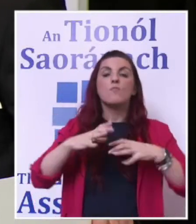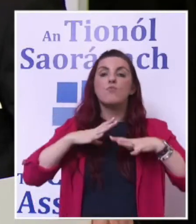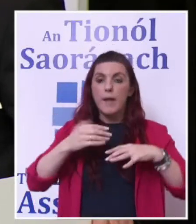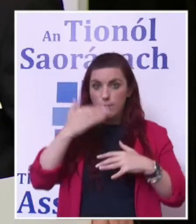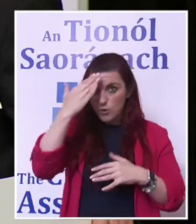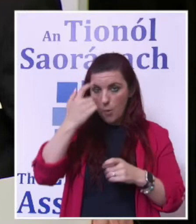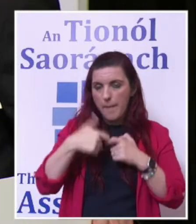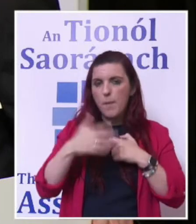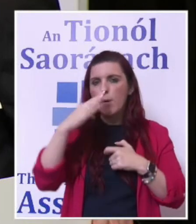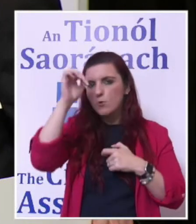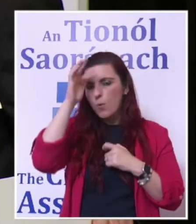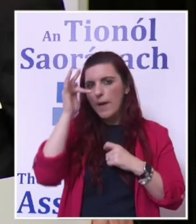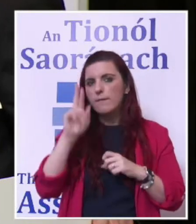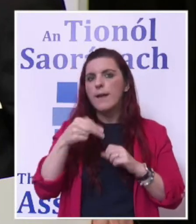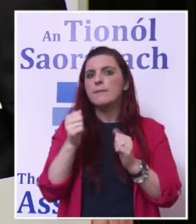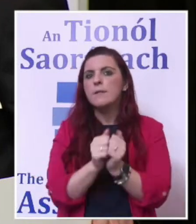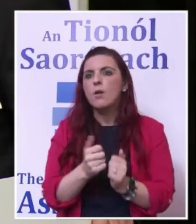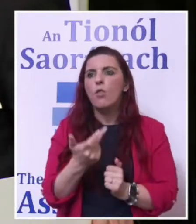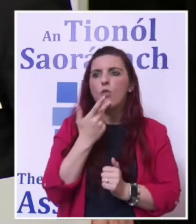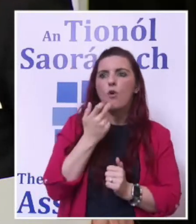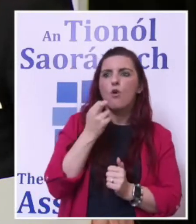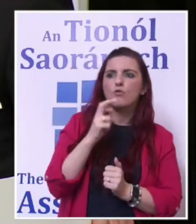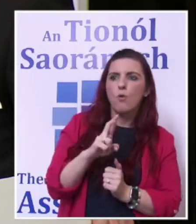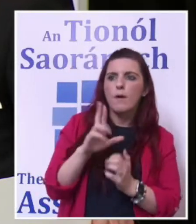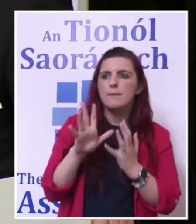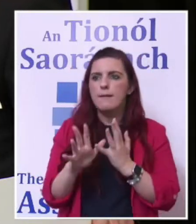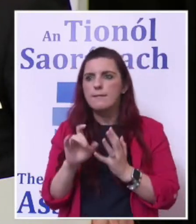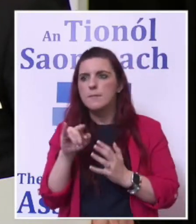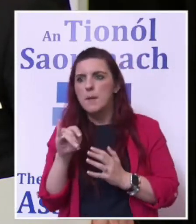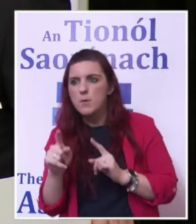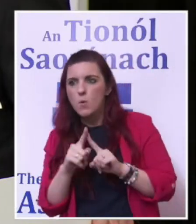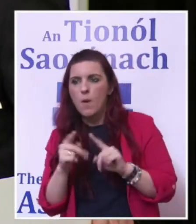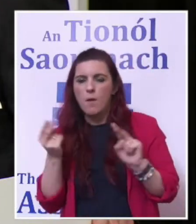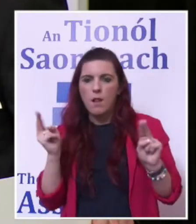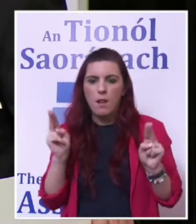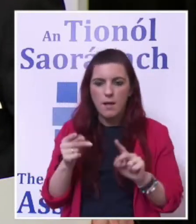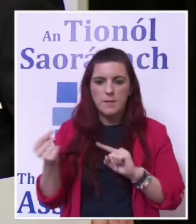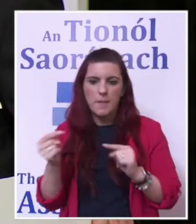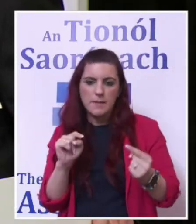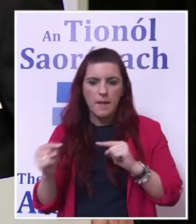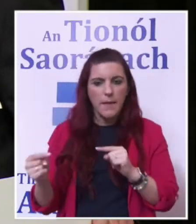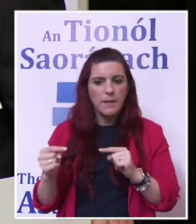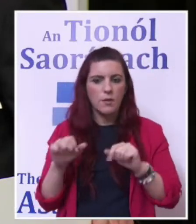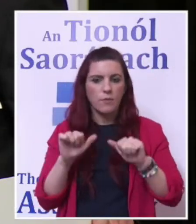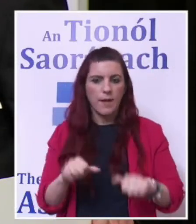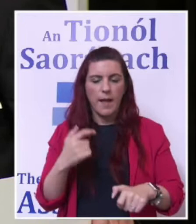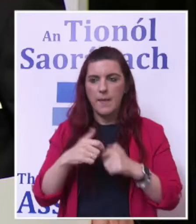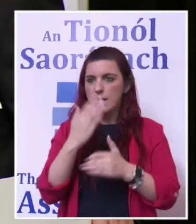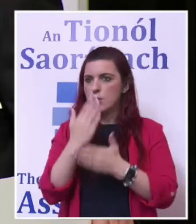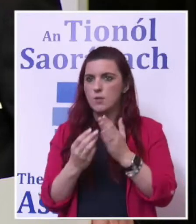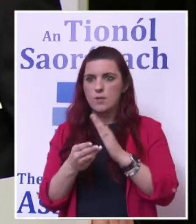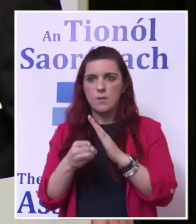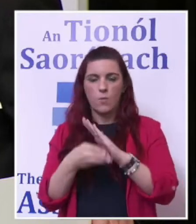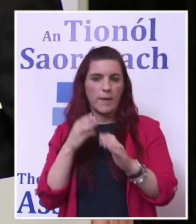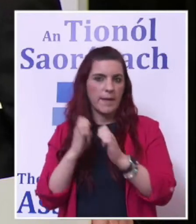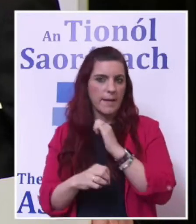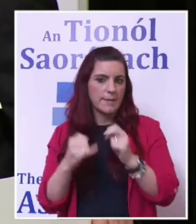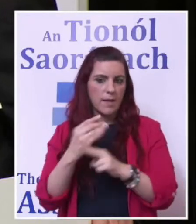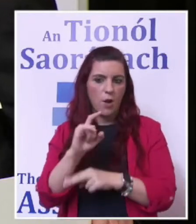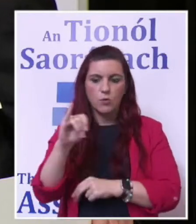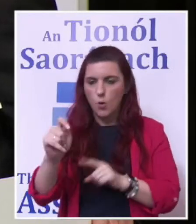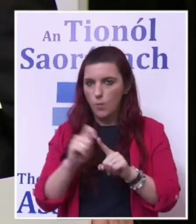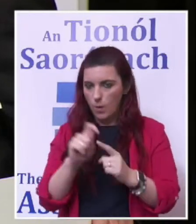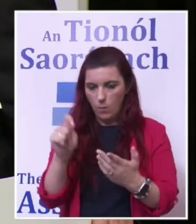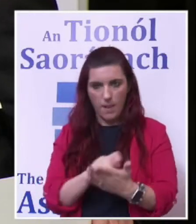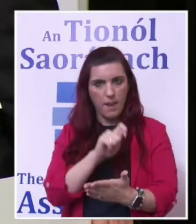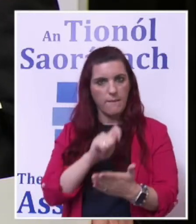then we'll narrow down and debate our options, agree the ballot papers, and then come again in October, vote to present the paper to our